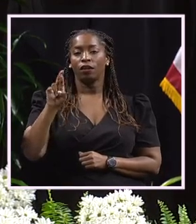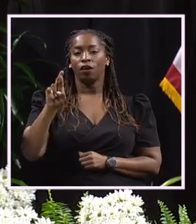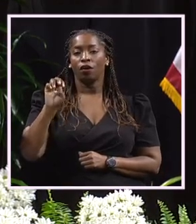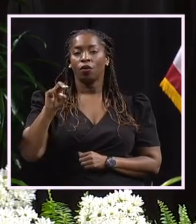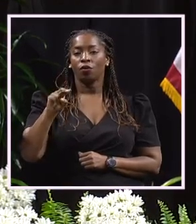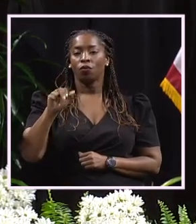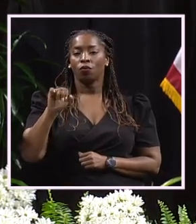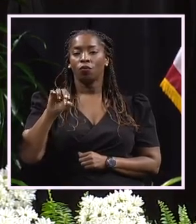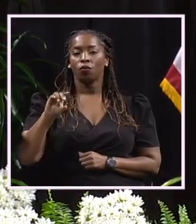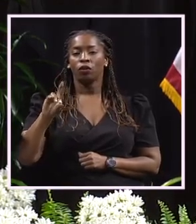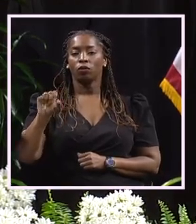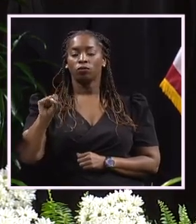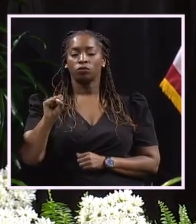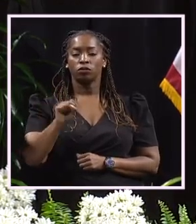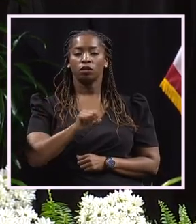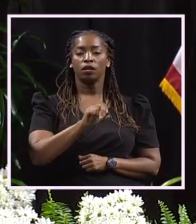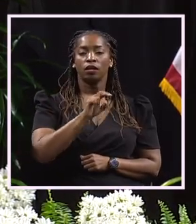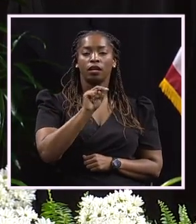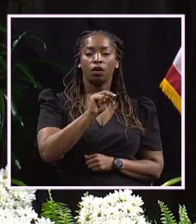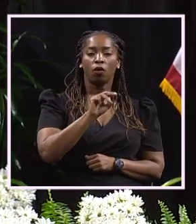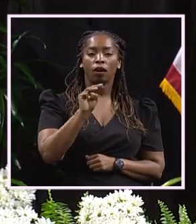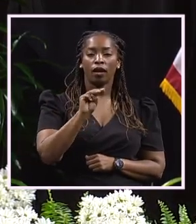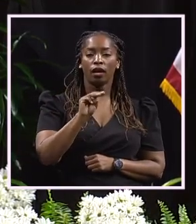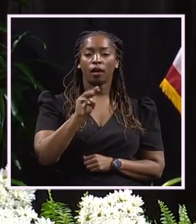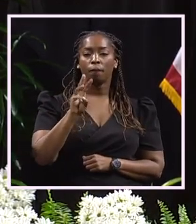Nicole M. Wolf, MBA,